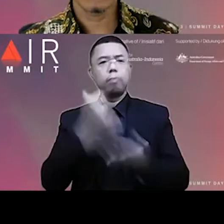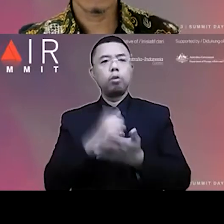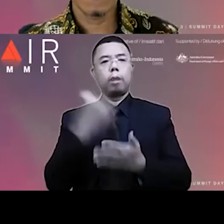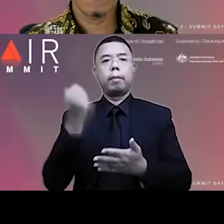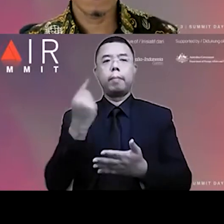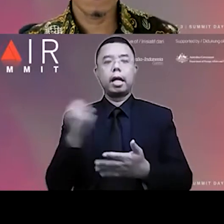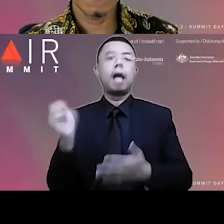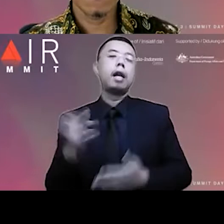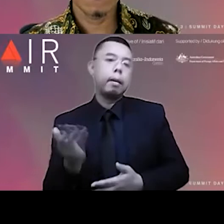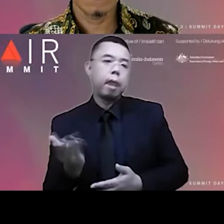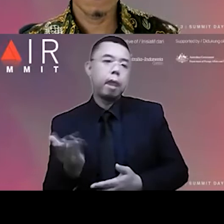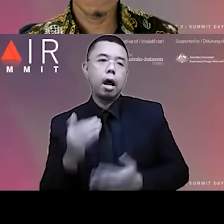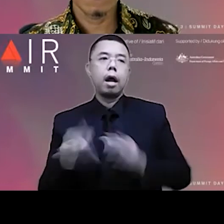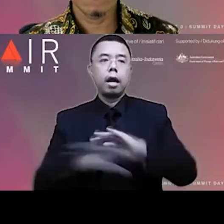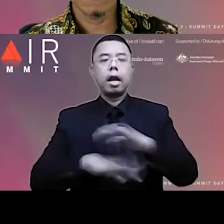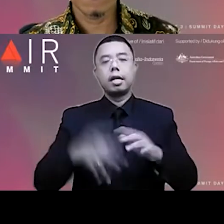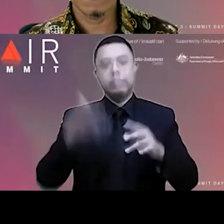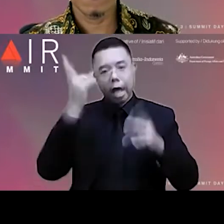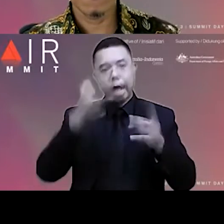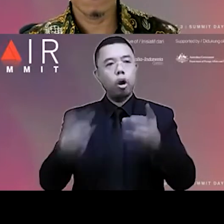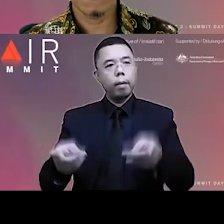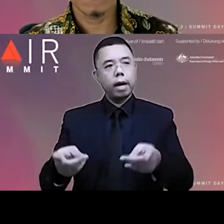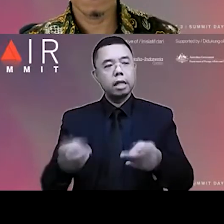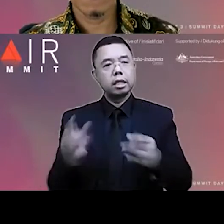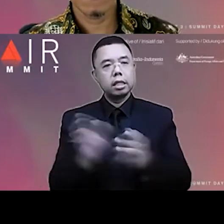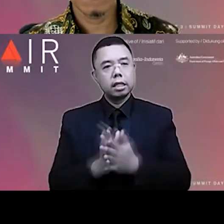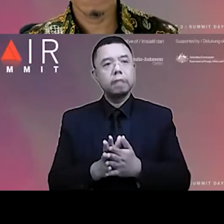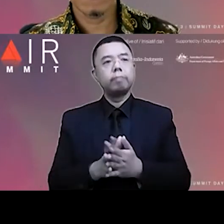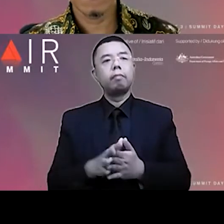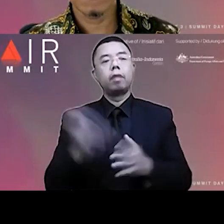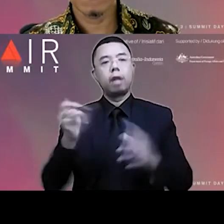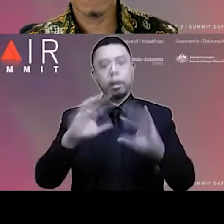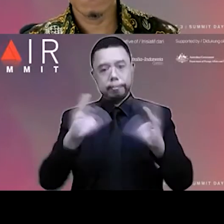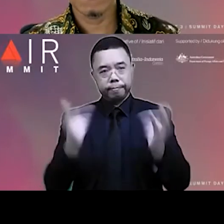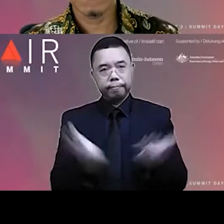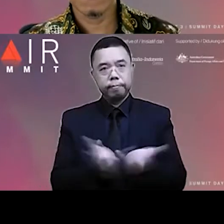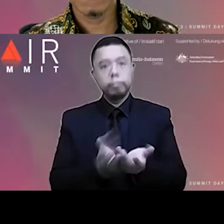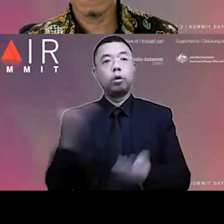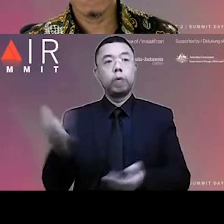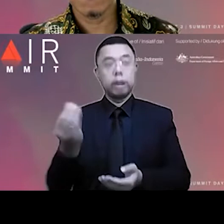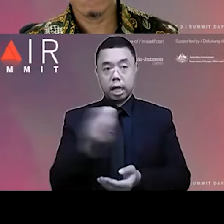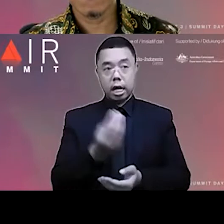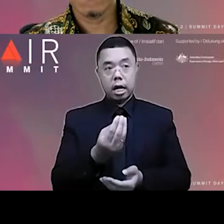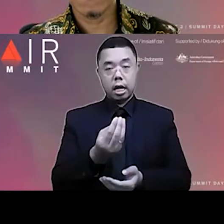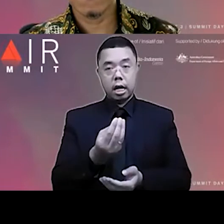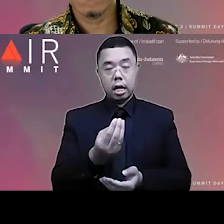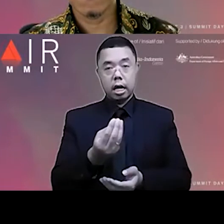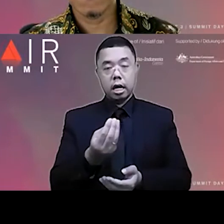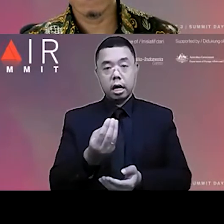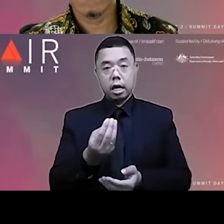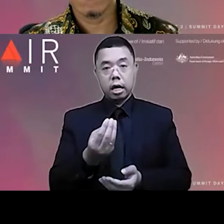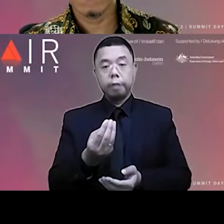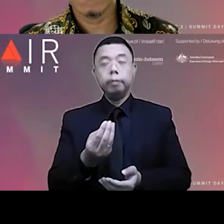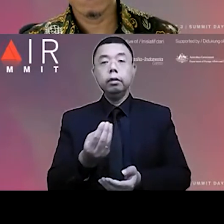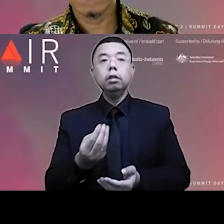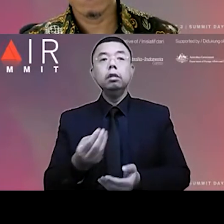recommendation, they think the cash transfer and salary subsidies are the best supports the governments can provide to